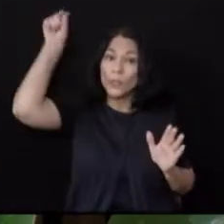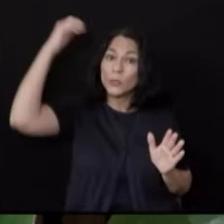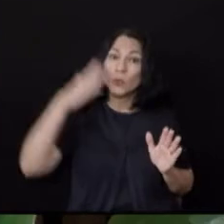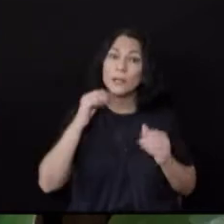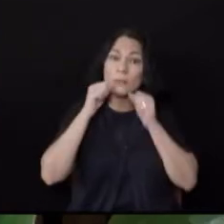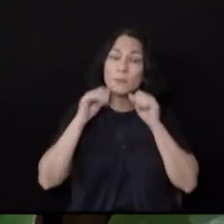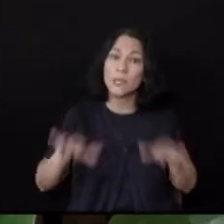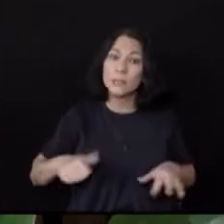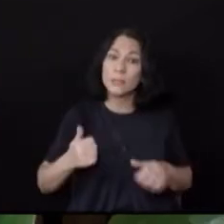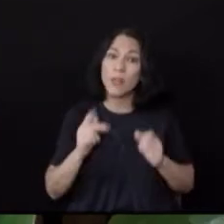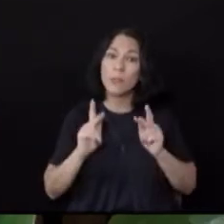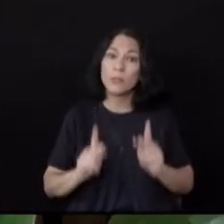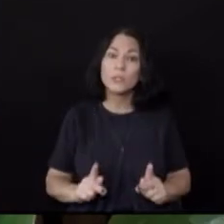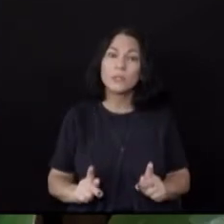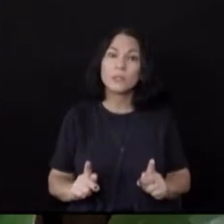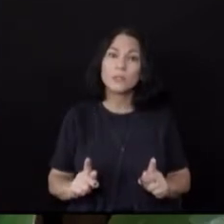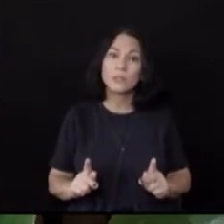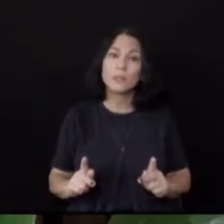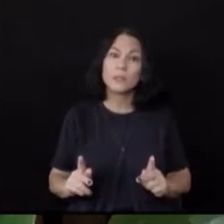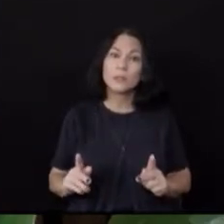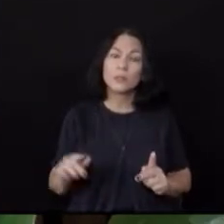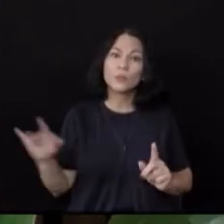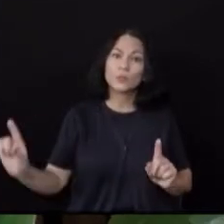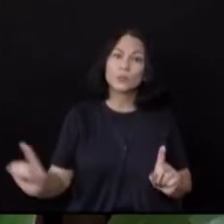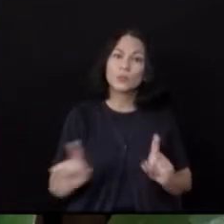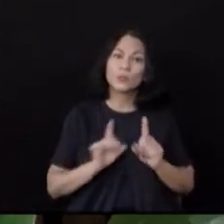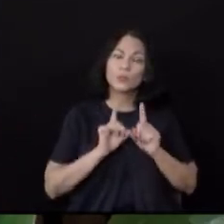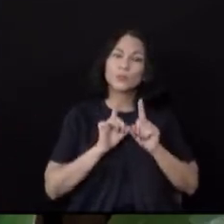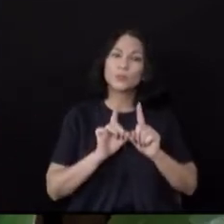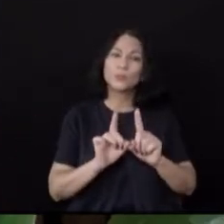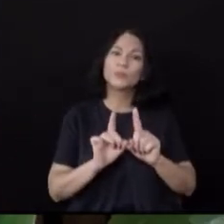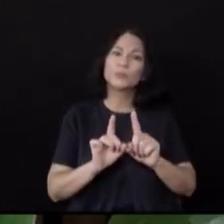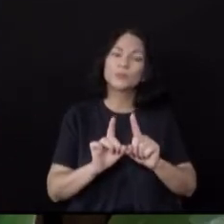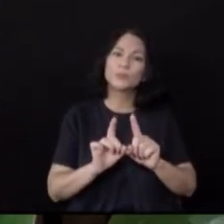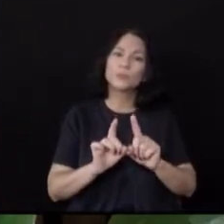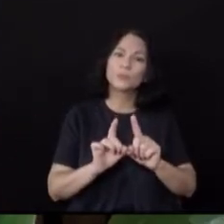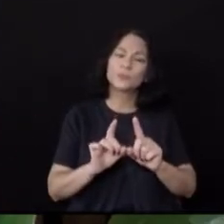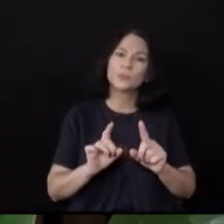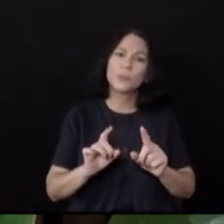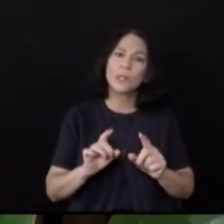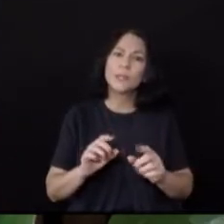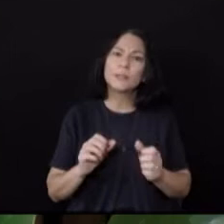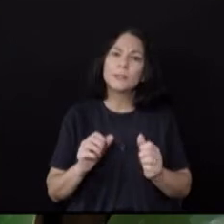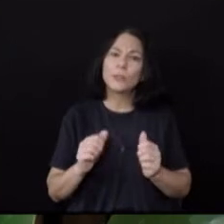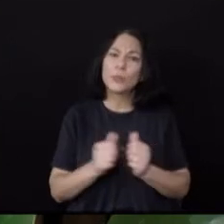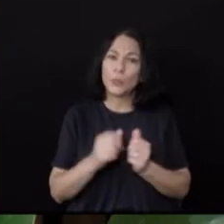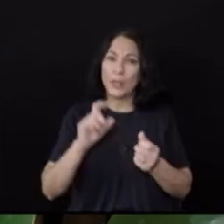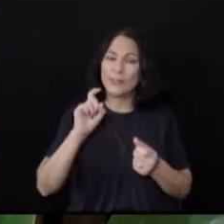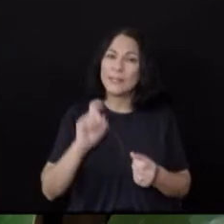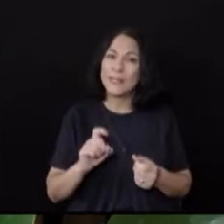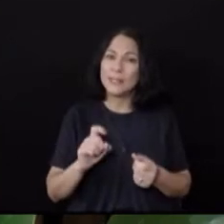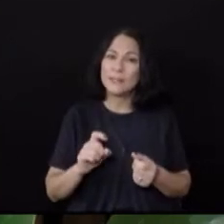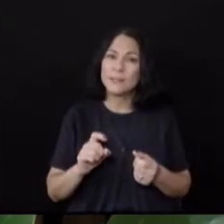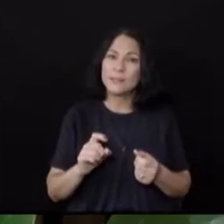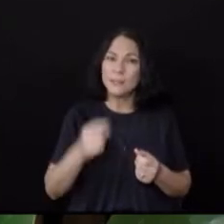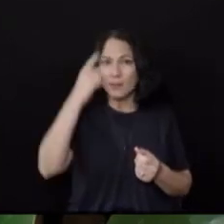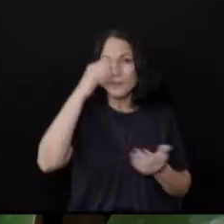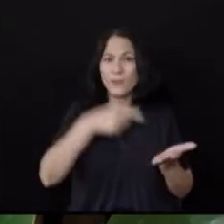bless someone else, to come alongside a brother or sister or family in need for such a time as